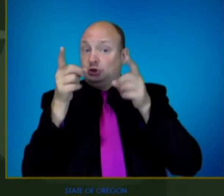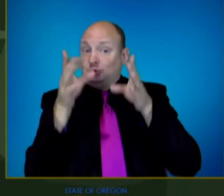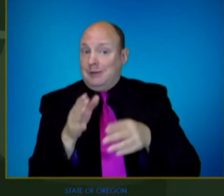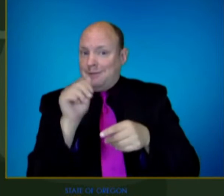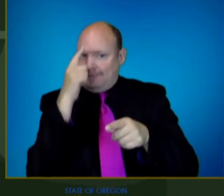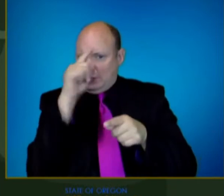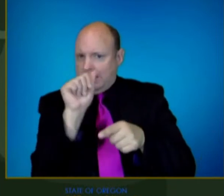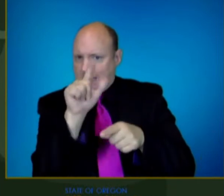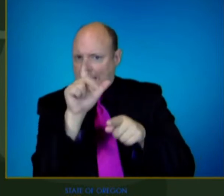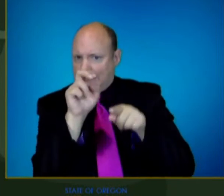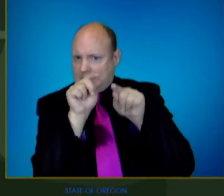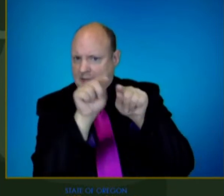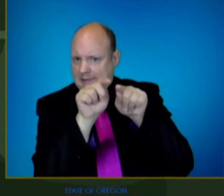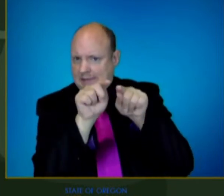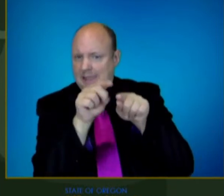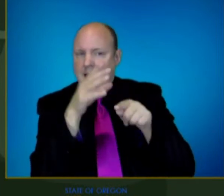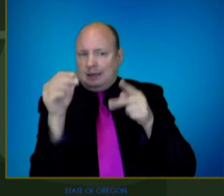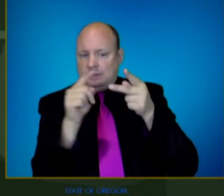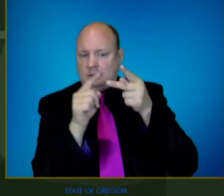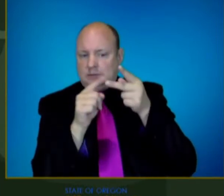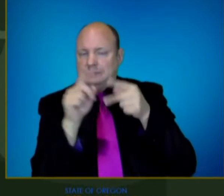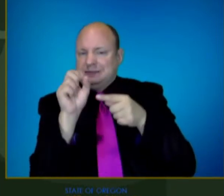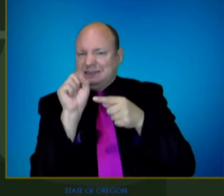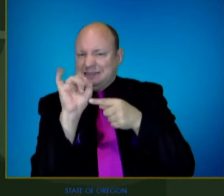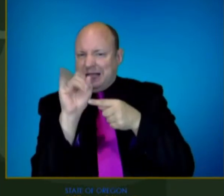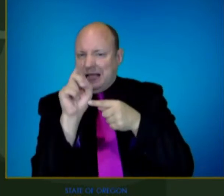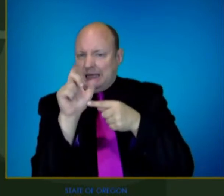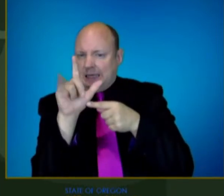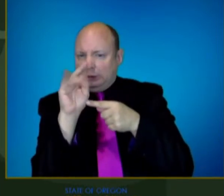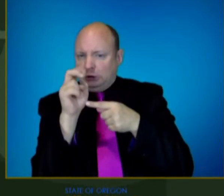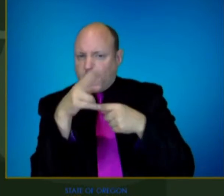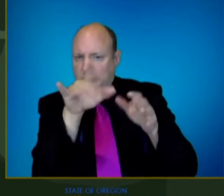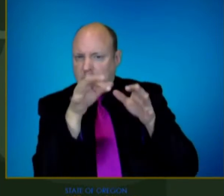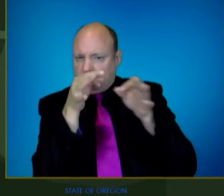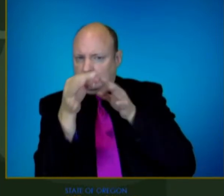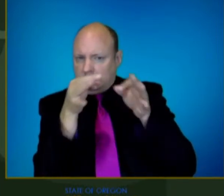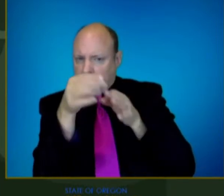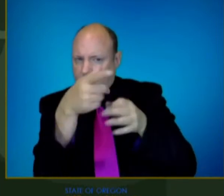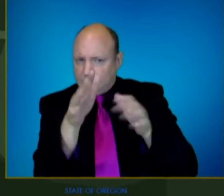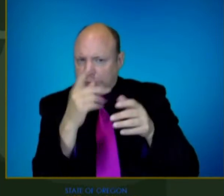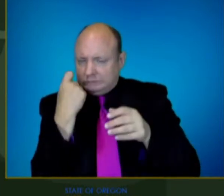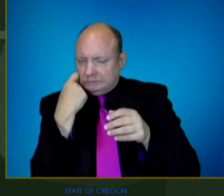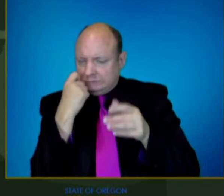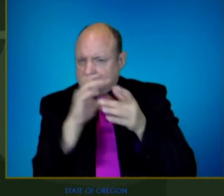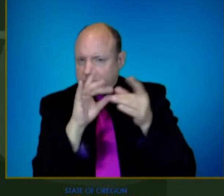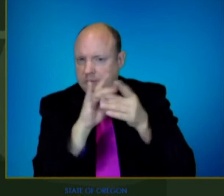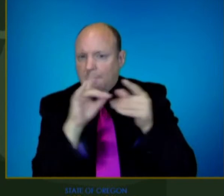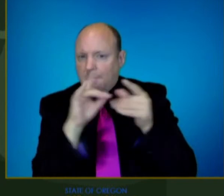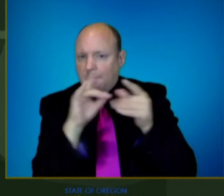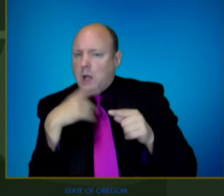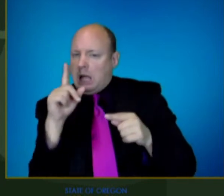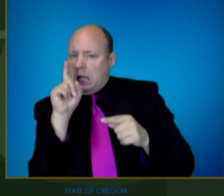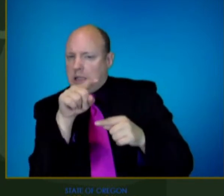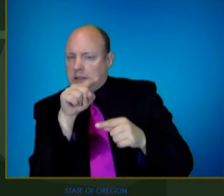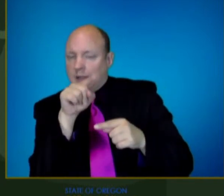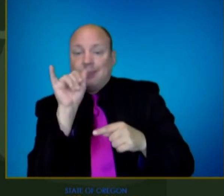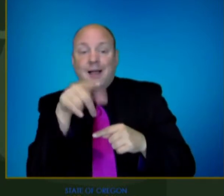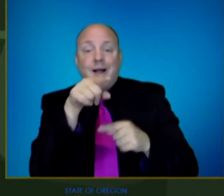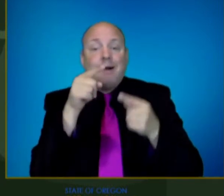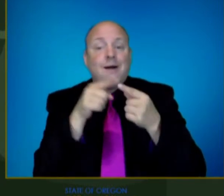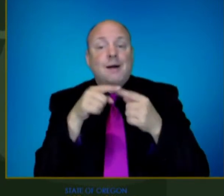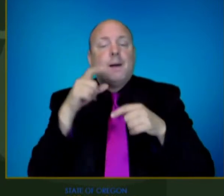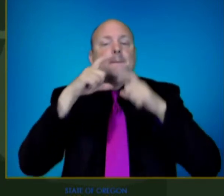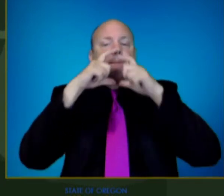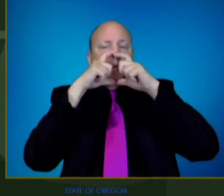bit, Governor Brown, which is that will this mandate be enough? given the